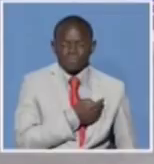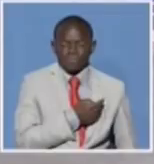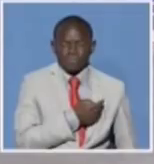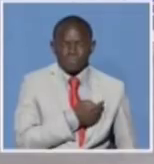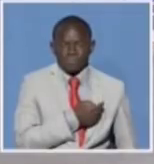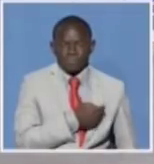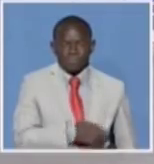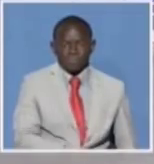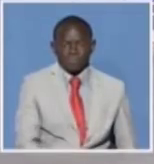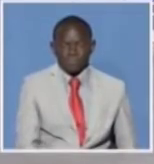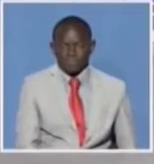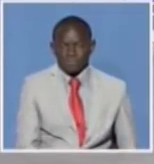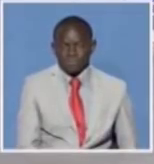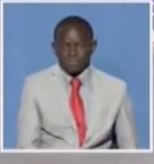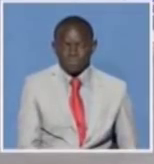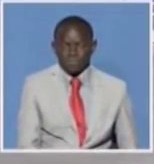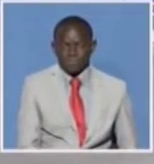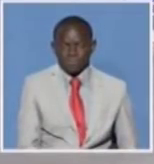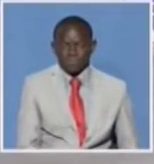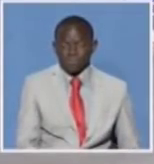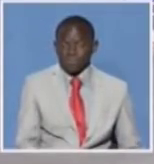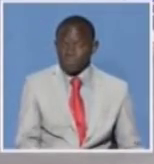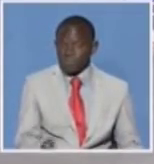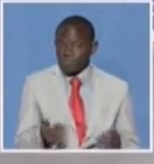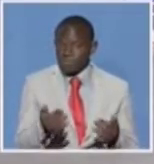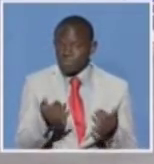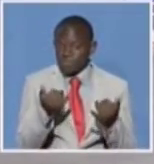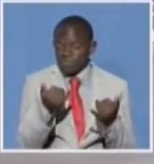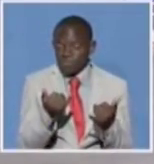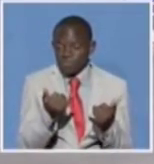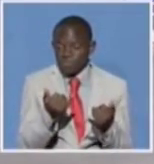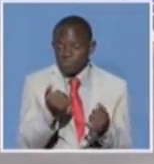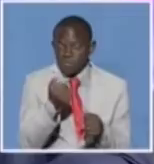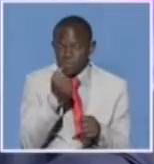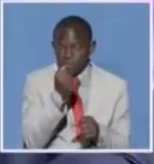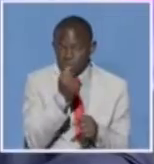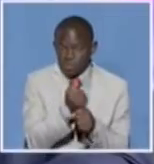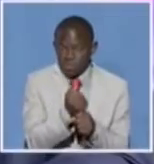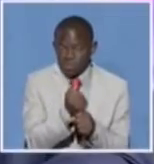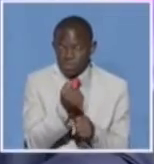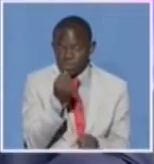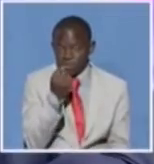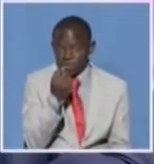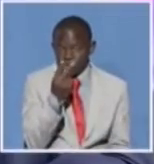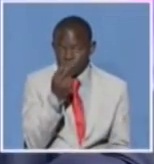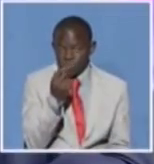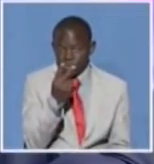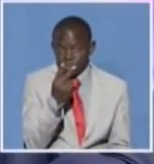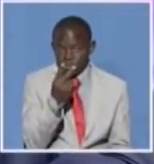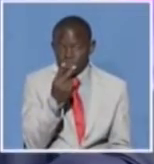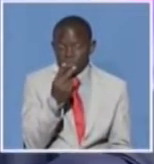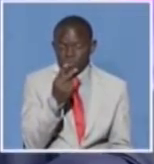the last component, which is grade 4 materials, have started arriving